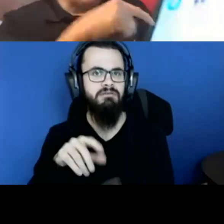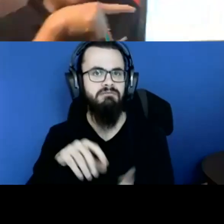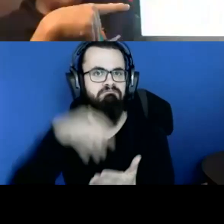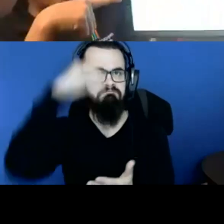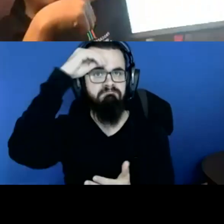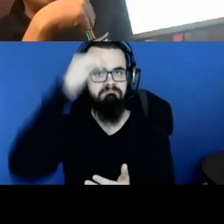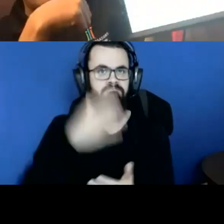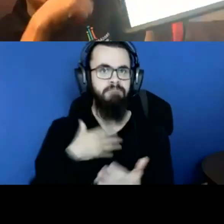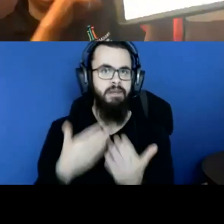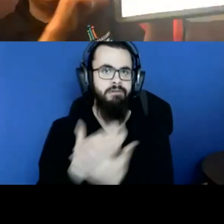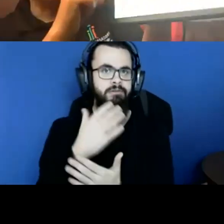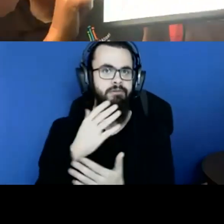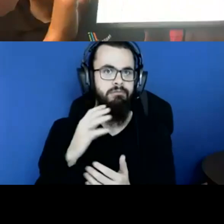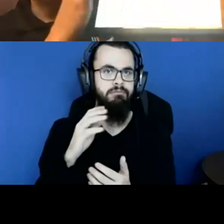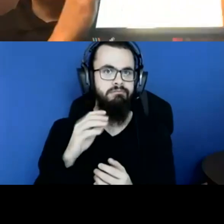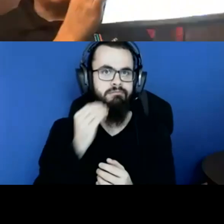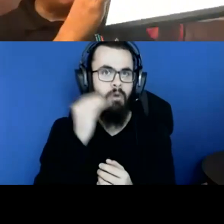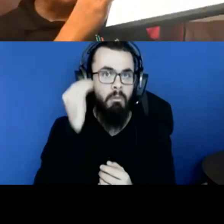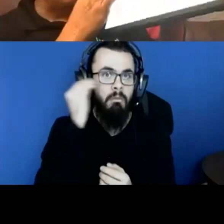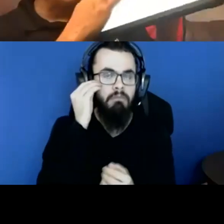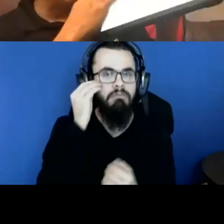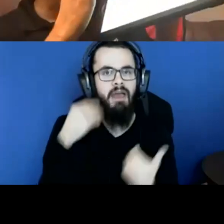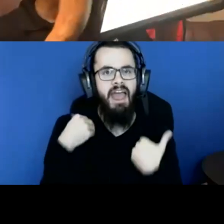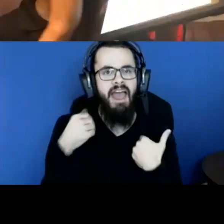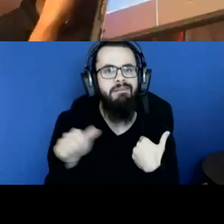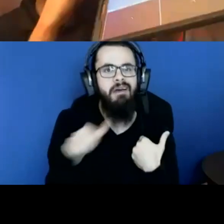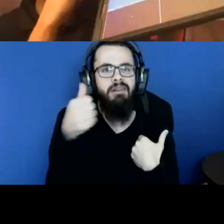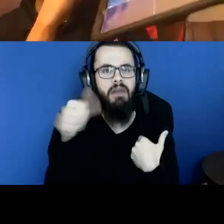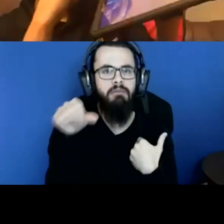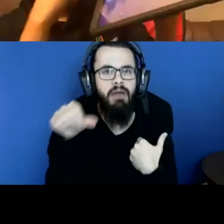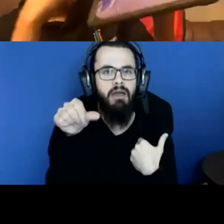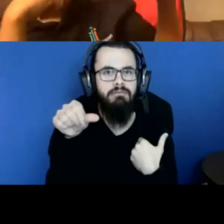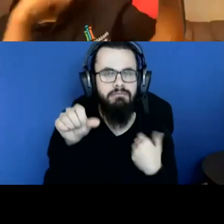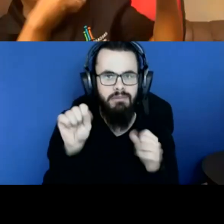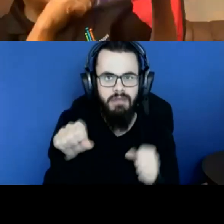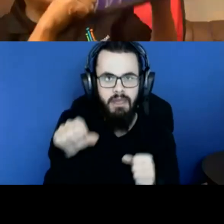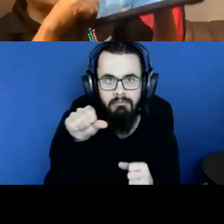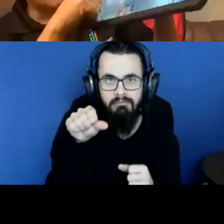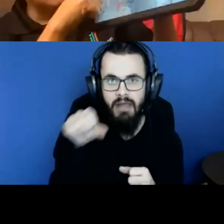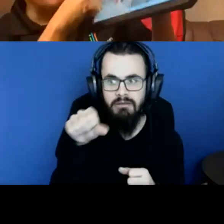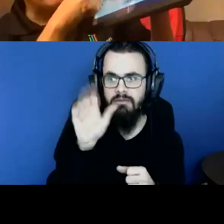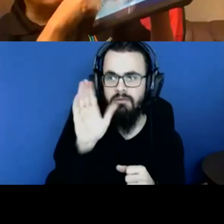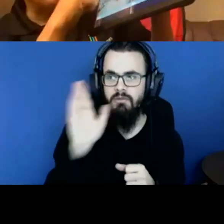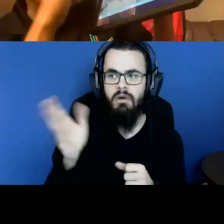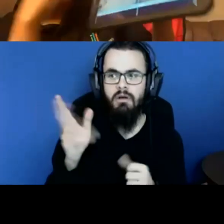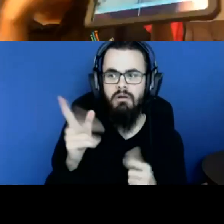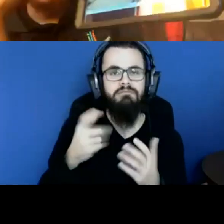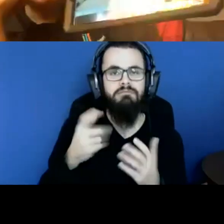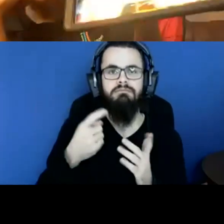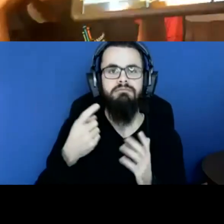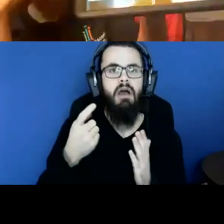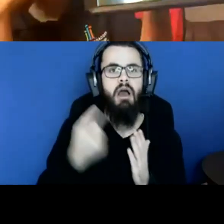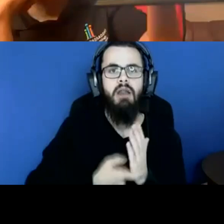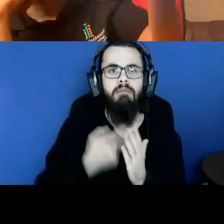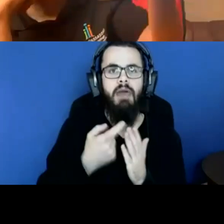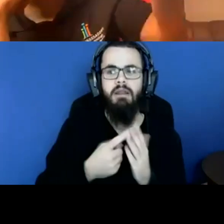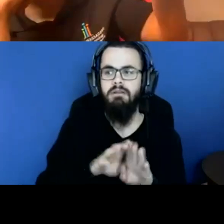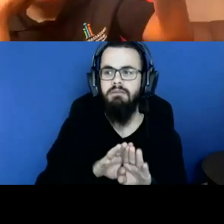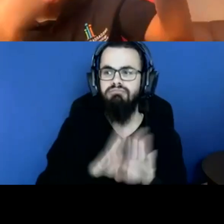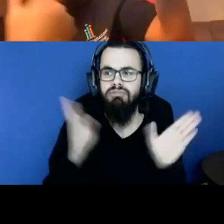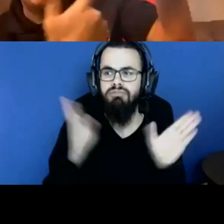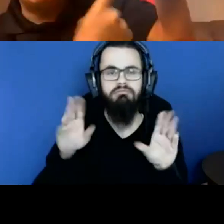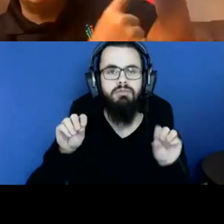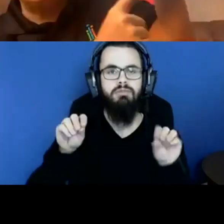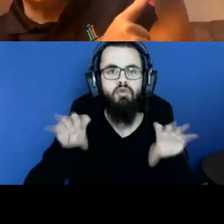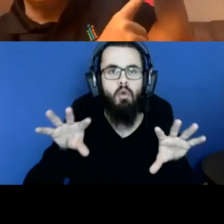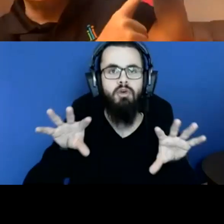I have a button right here that I can push, and it'll automatically bring up all my doors